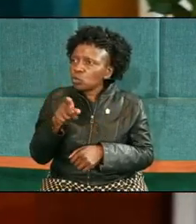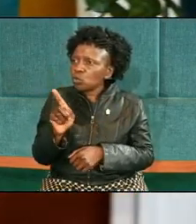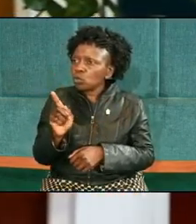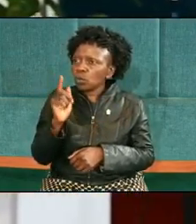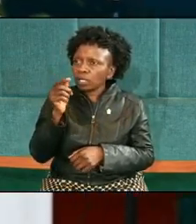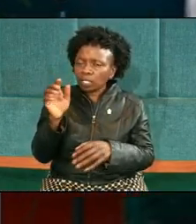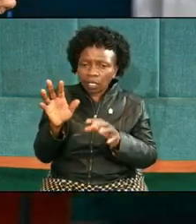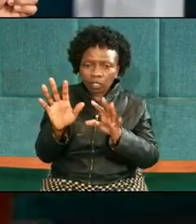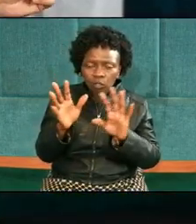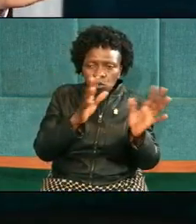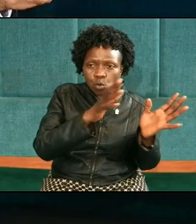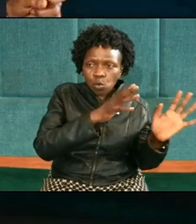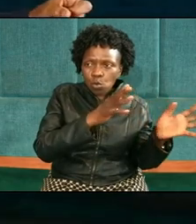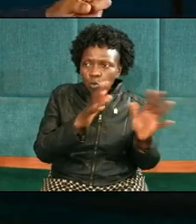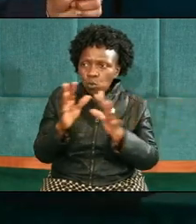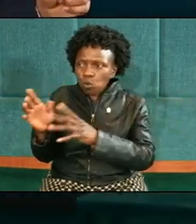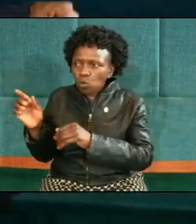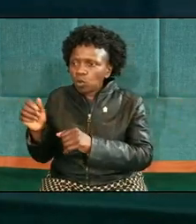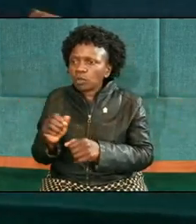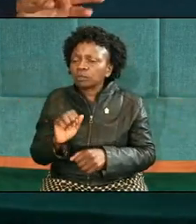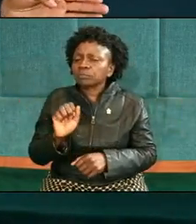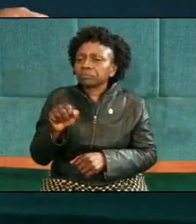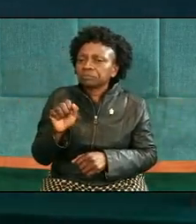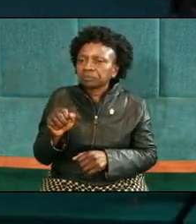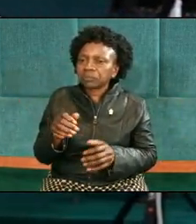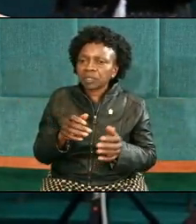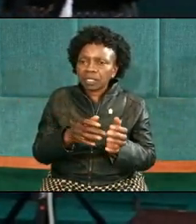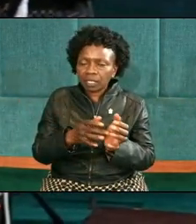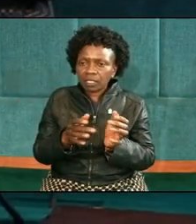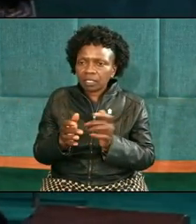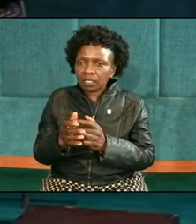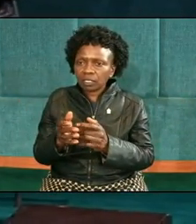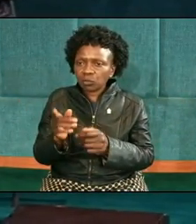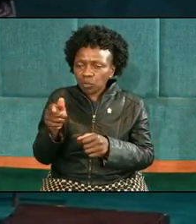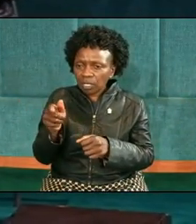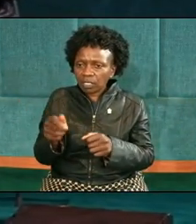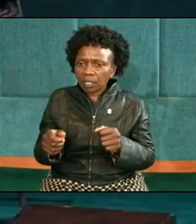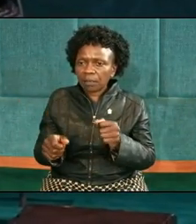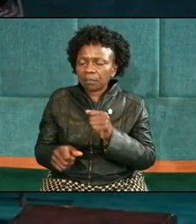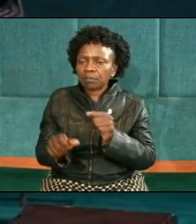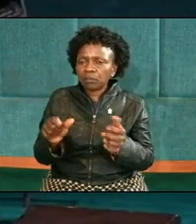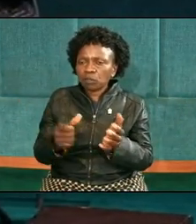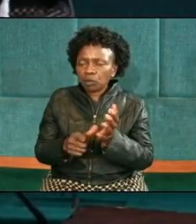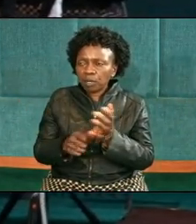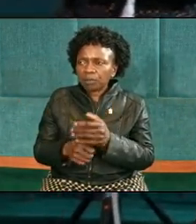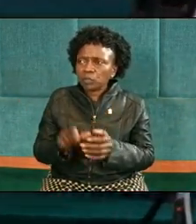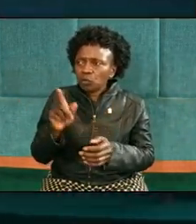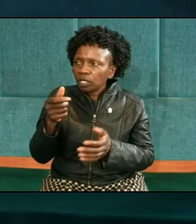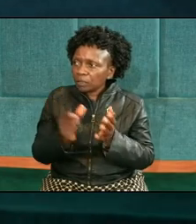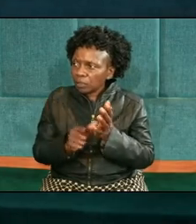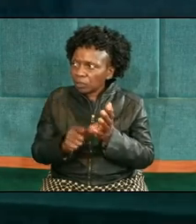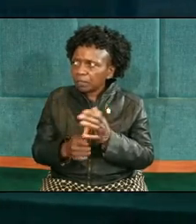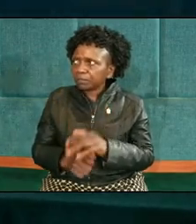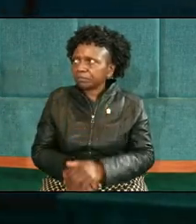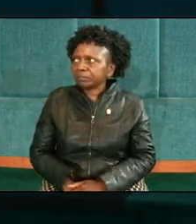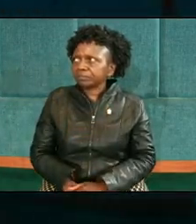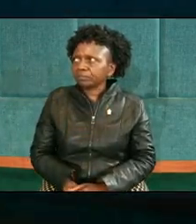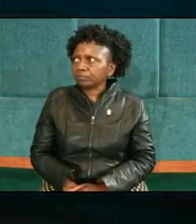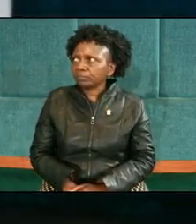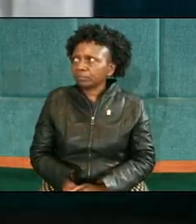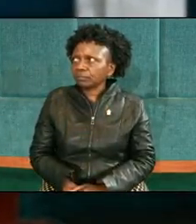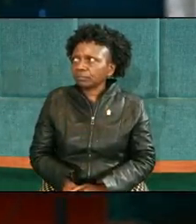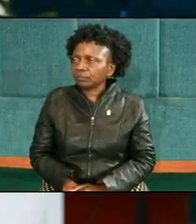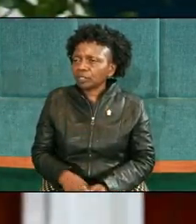the storm is out. Hey, Jesus, it is your disbehavior. Why are we having a problem? You're the problem, you're the problem, you're the problem, you're the